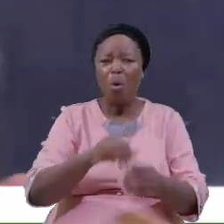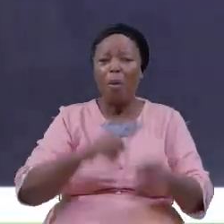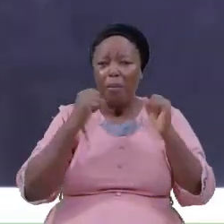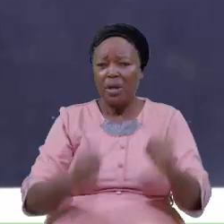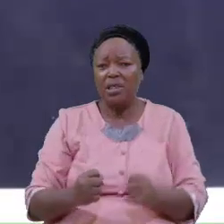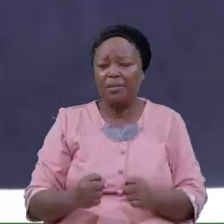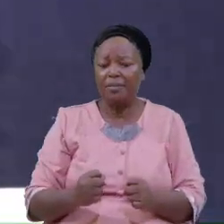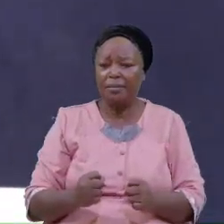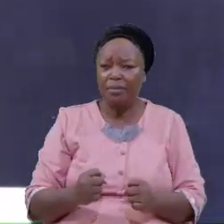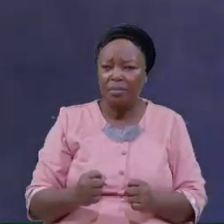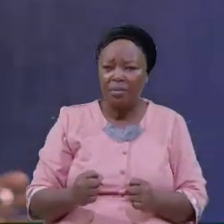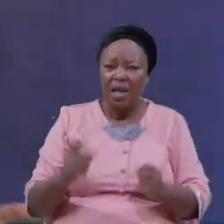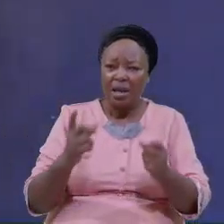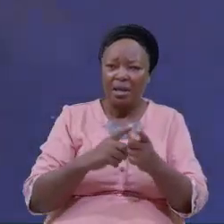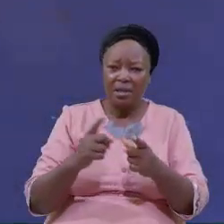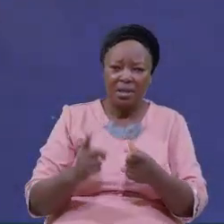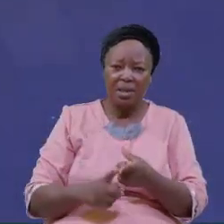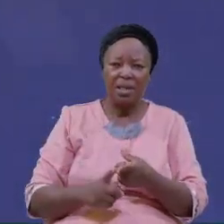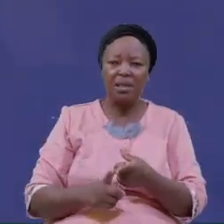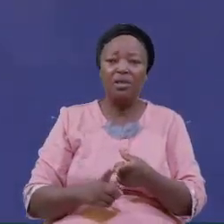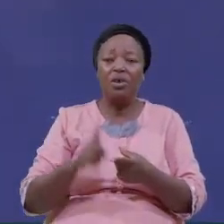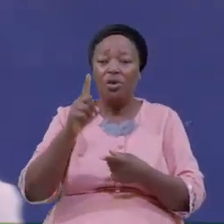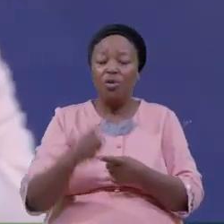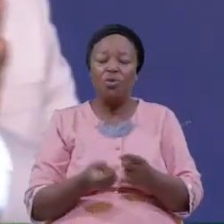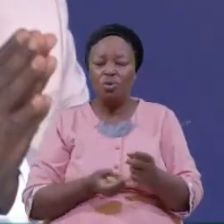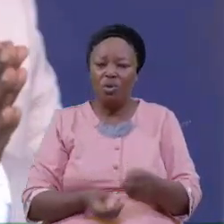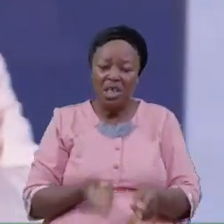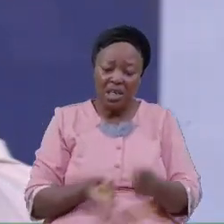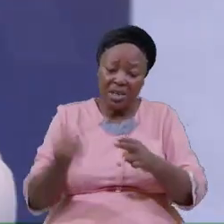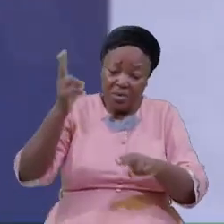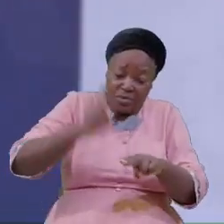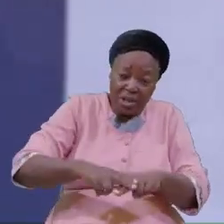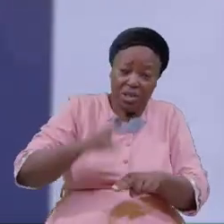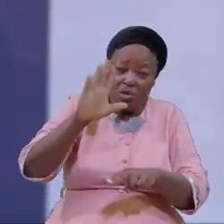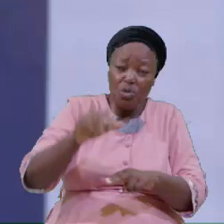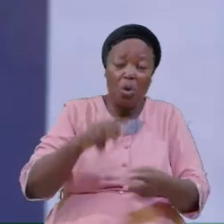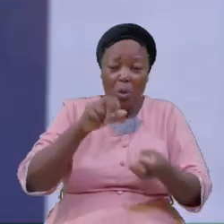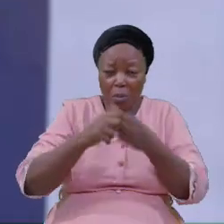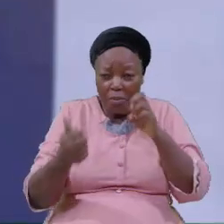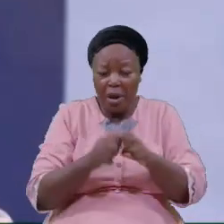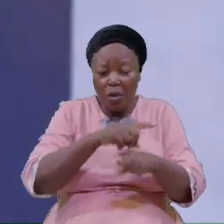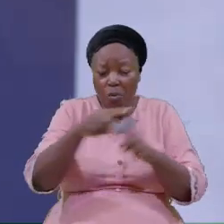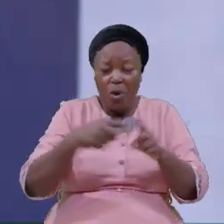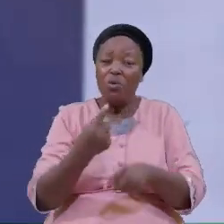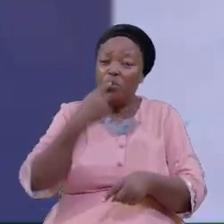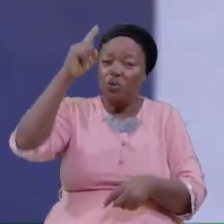You compound your problem when you swear deceitfully.